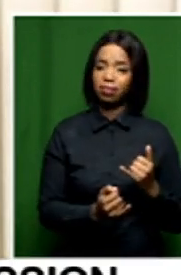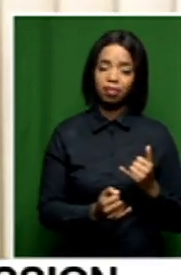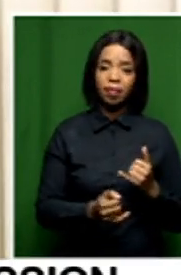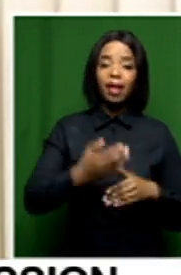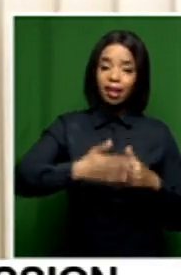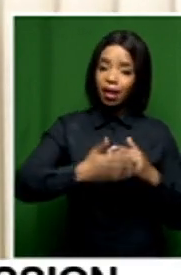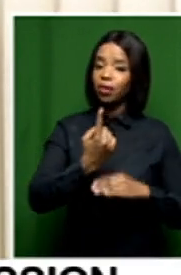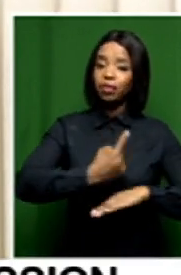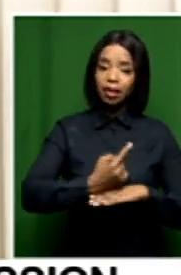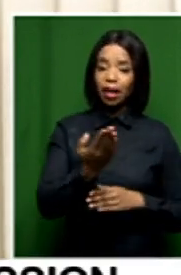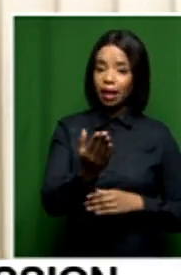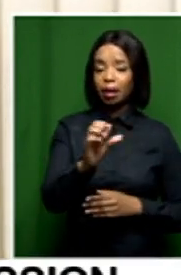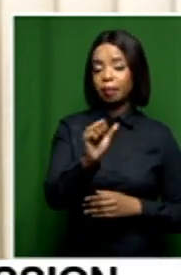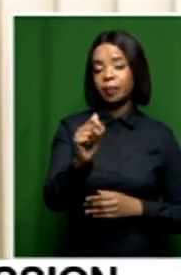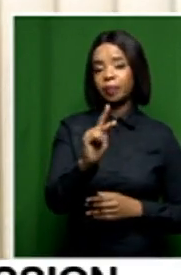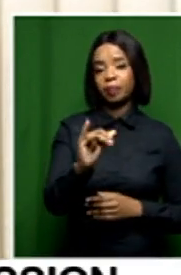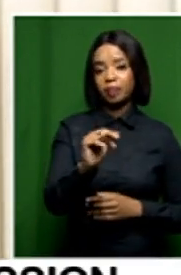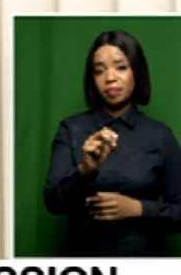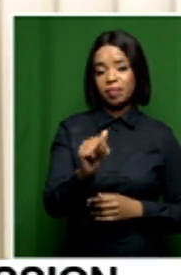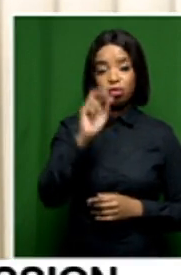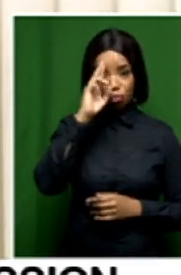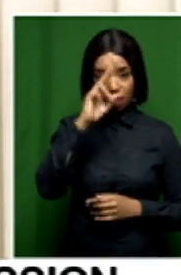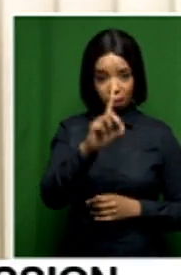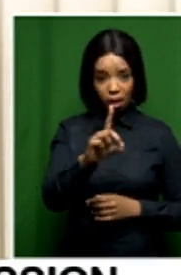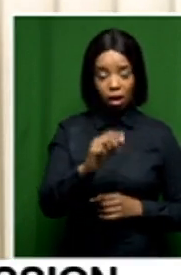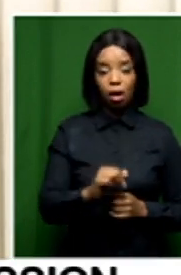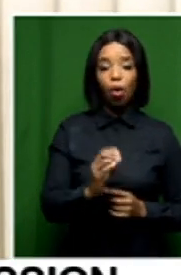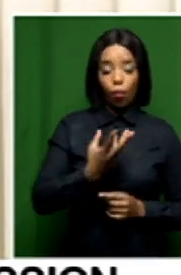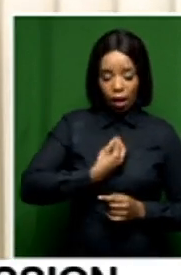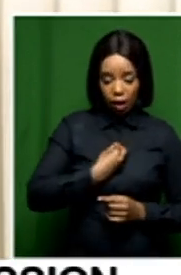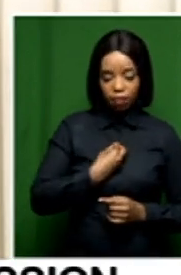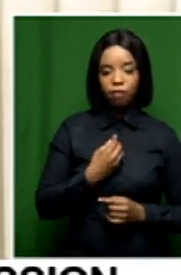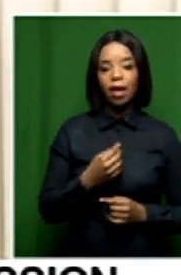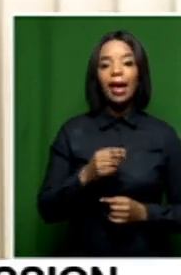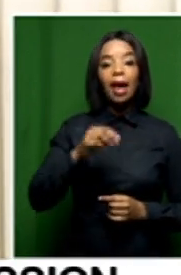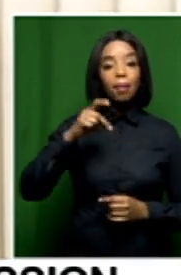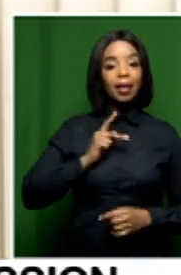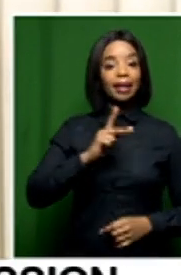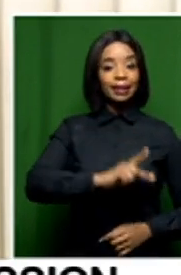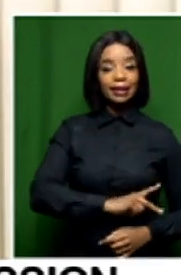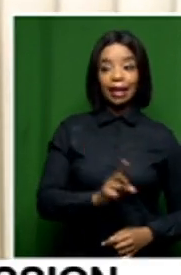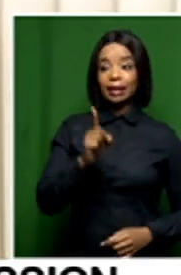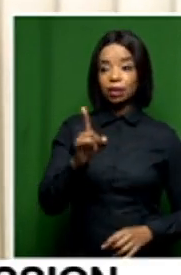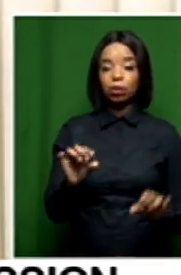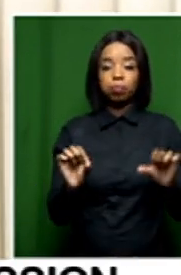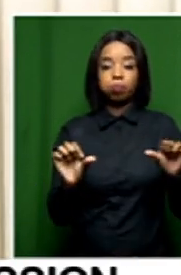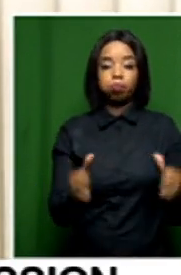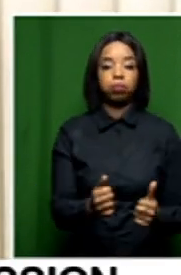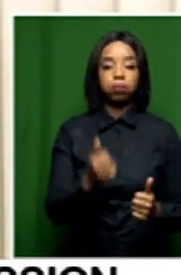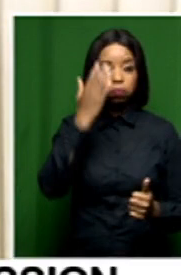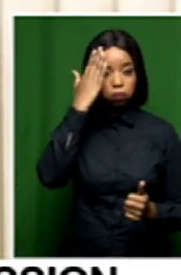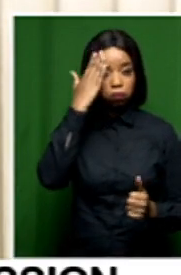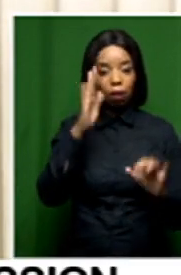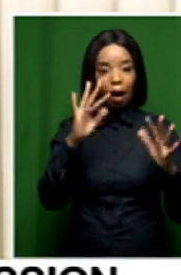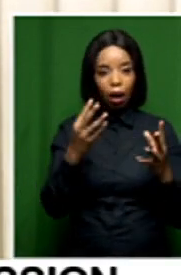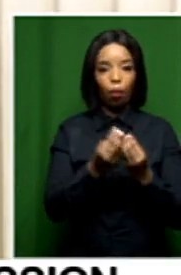Sakina, we have the president, who's the ultimate accounting officer when it comes to the way things government is supposed to work.